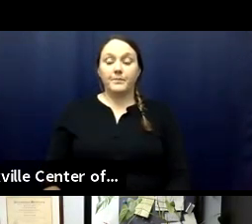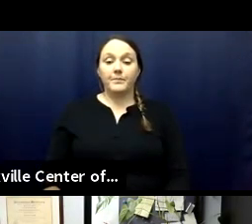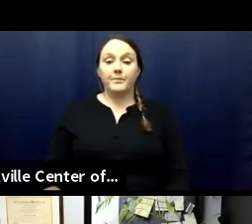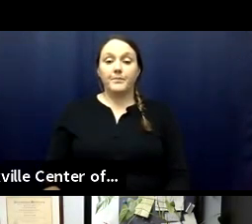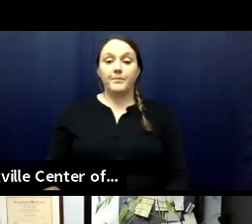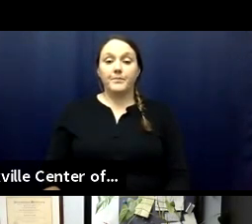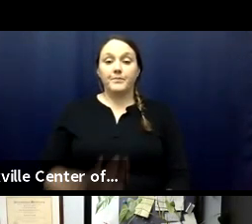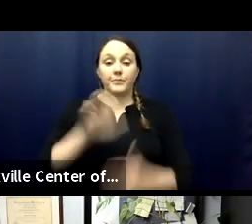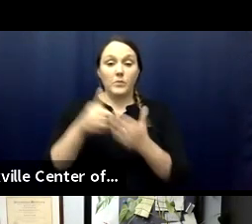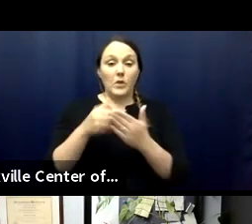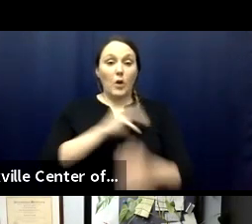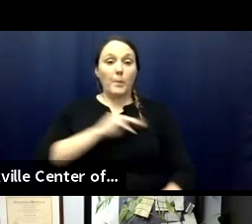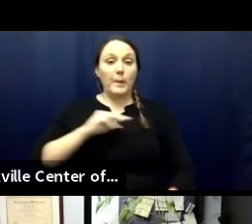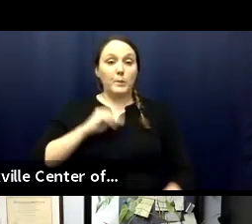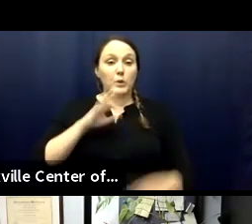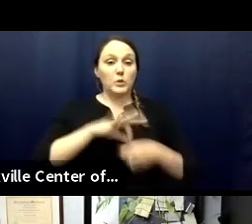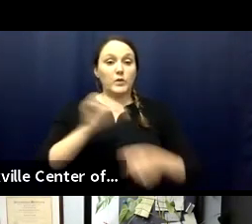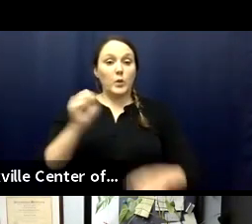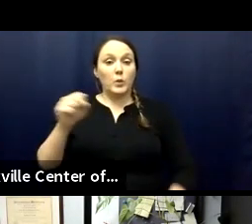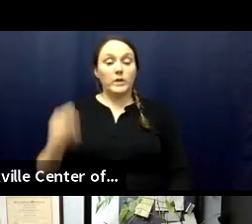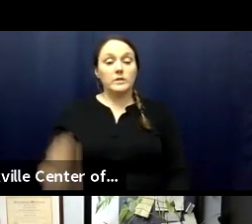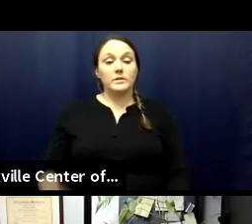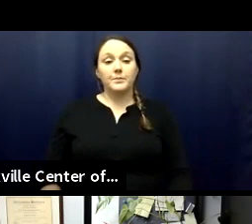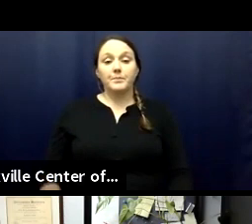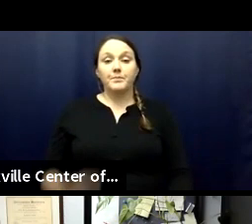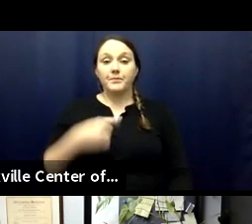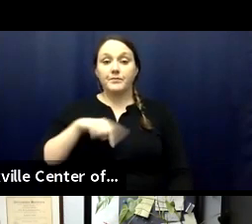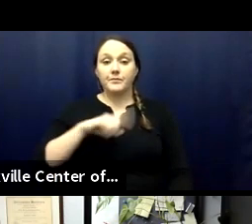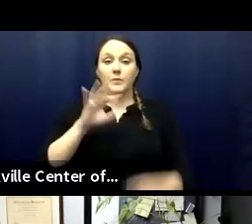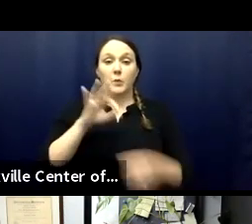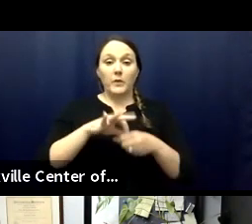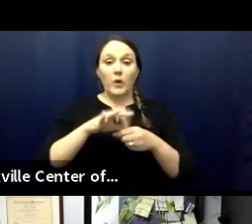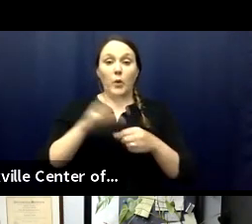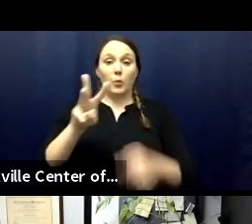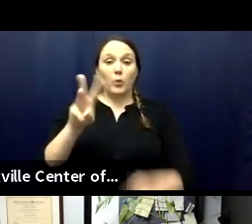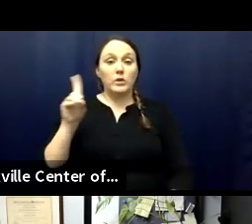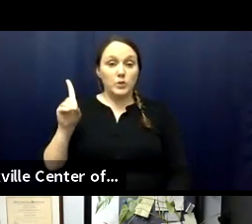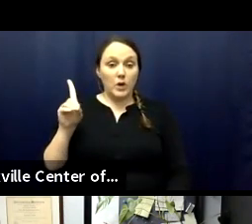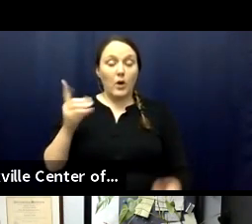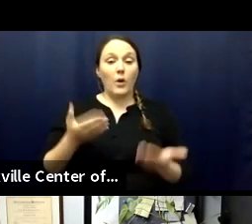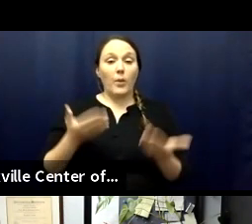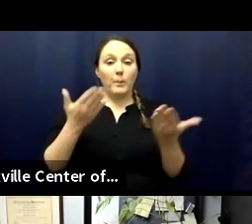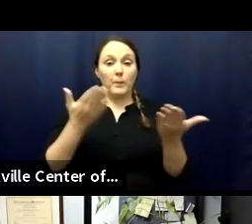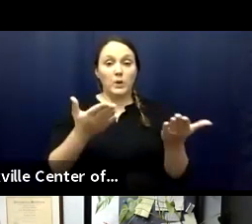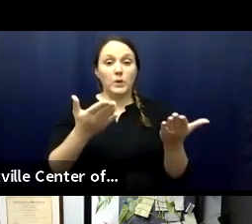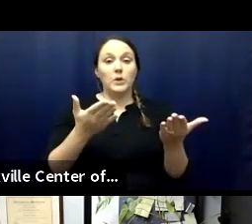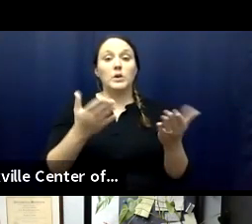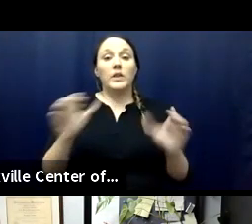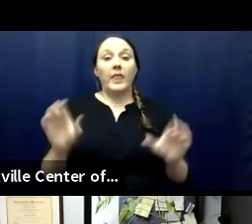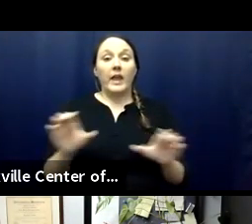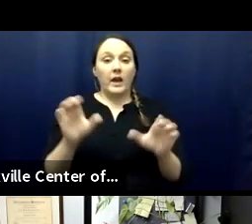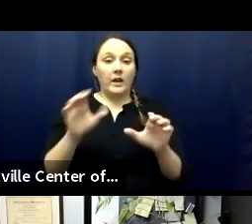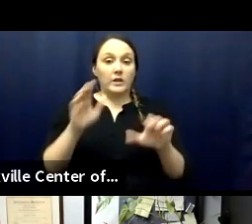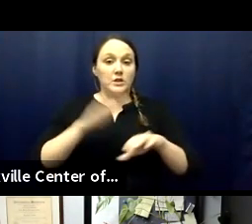All members voting yes. So we have voted to withdraw the action